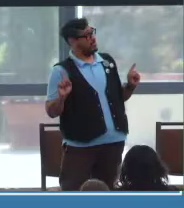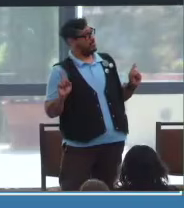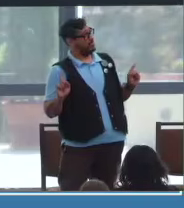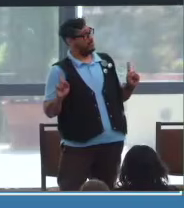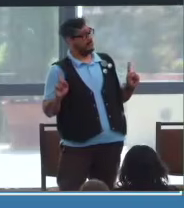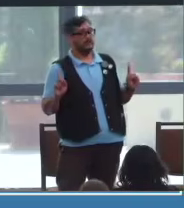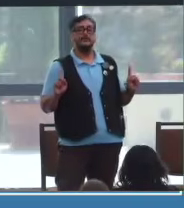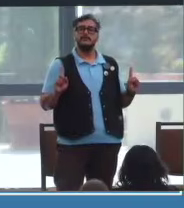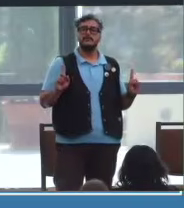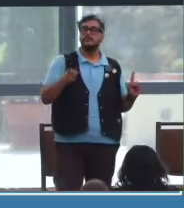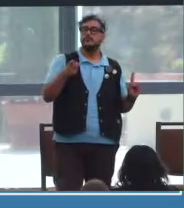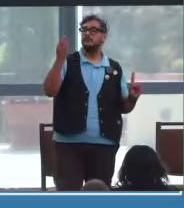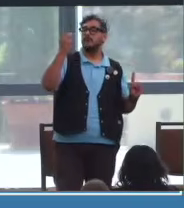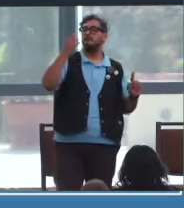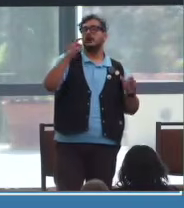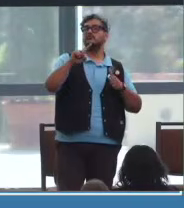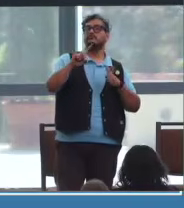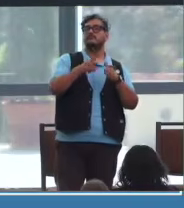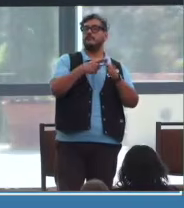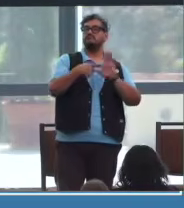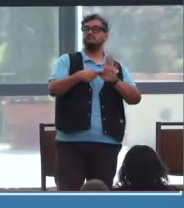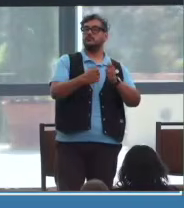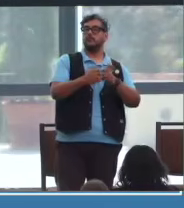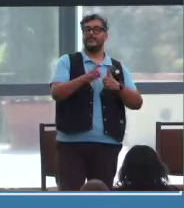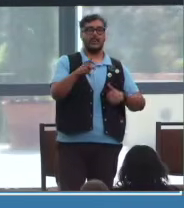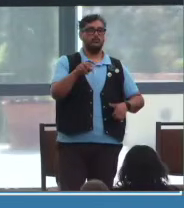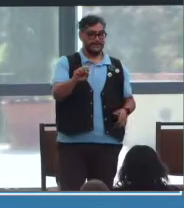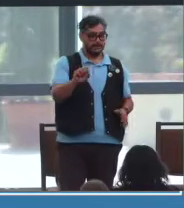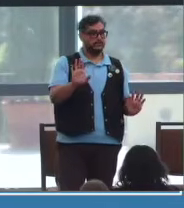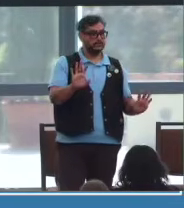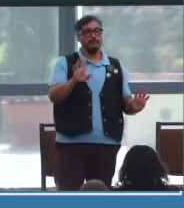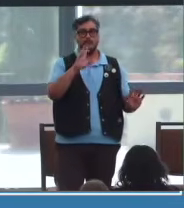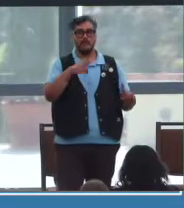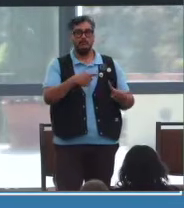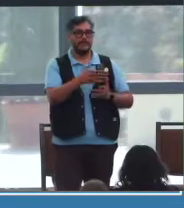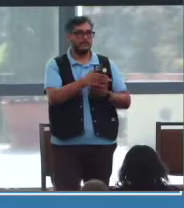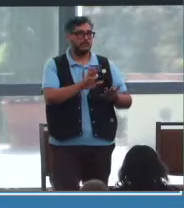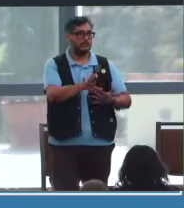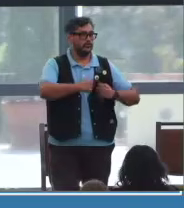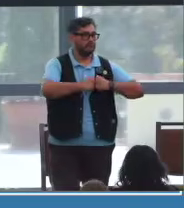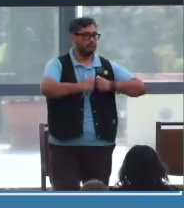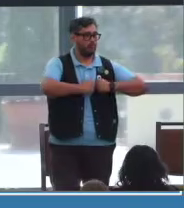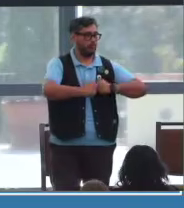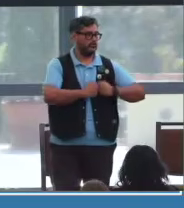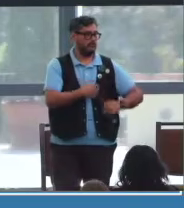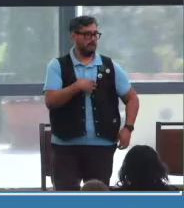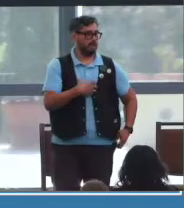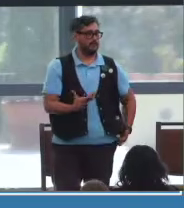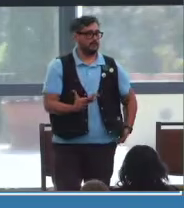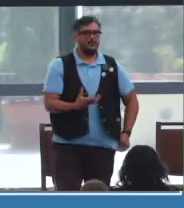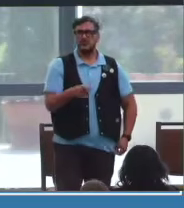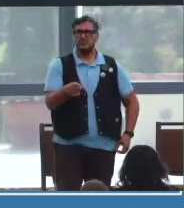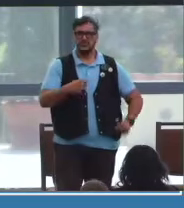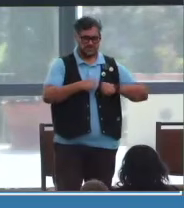symptom, kind of go back to when you first presented with your lupus and when you were talking about some of your joint complaints. So if you're having